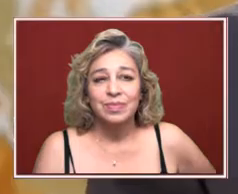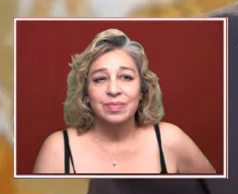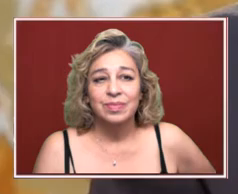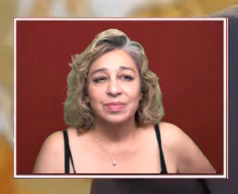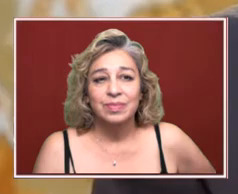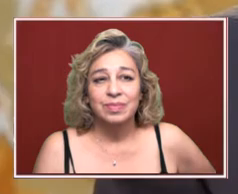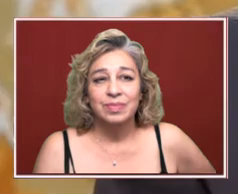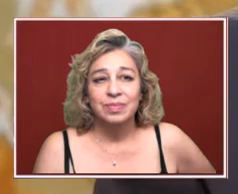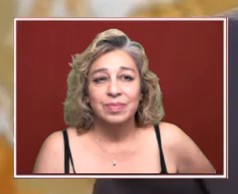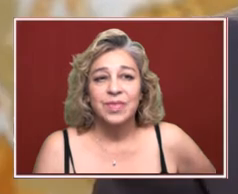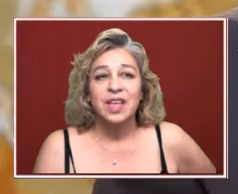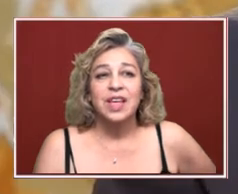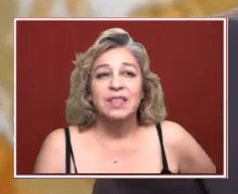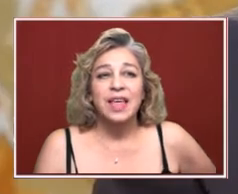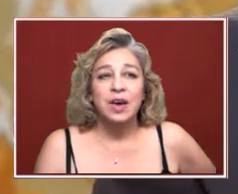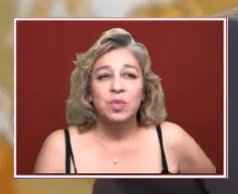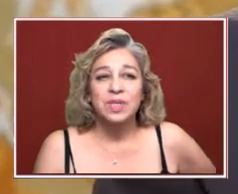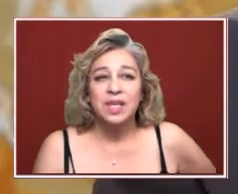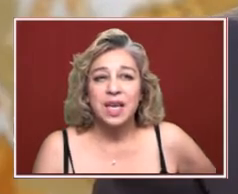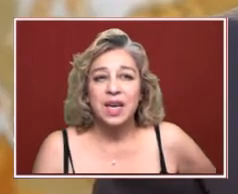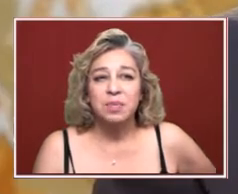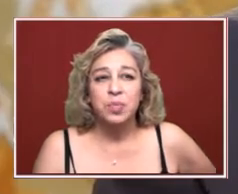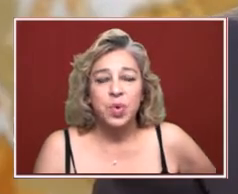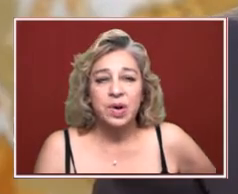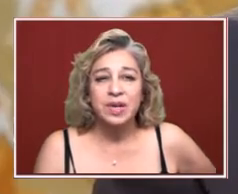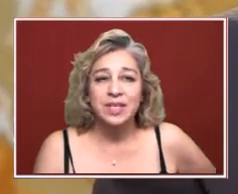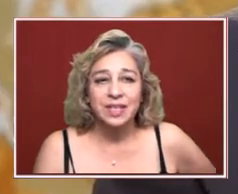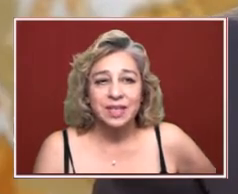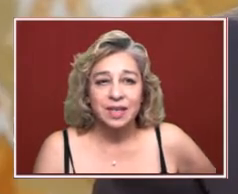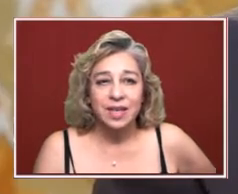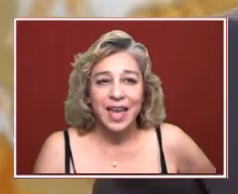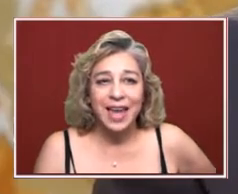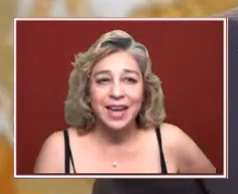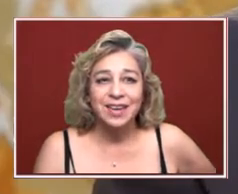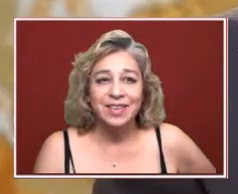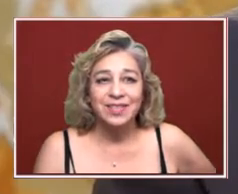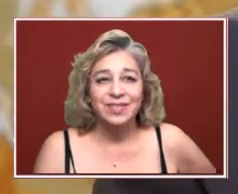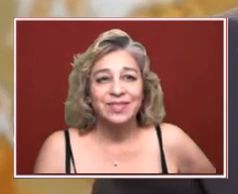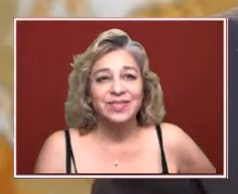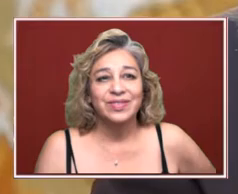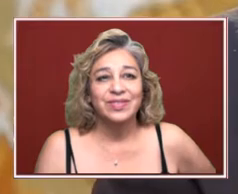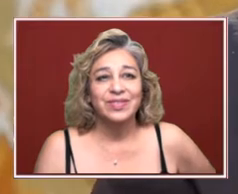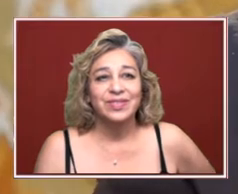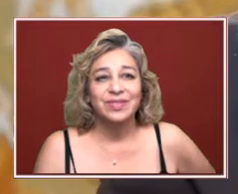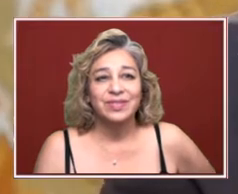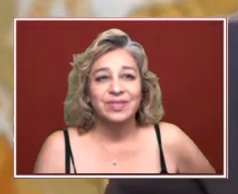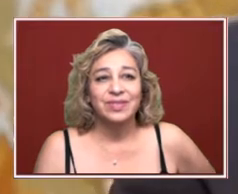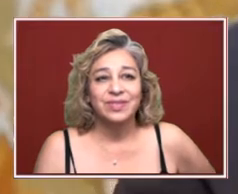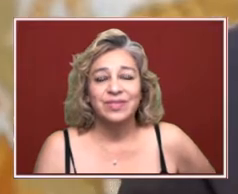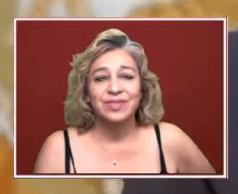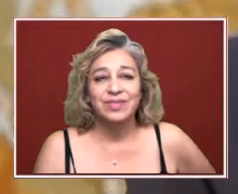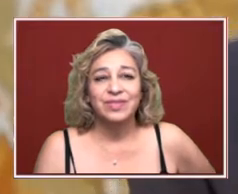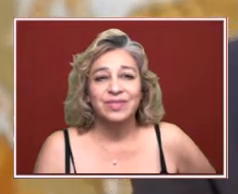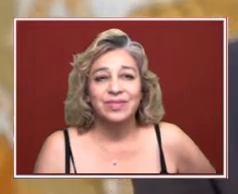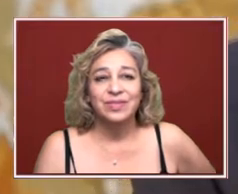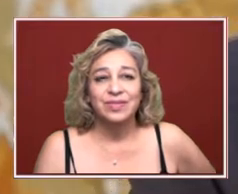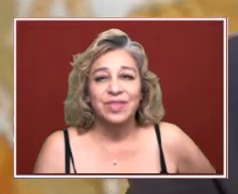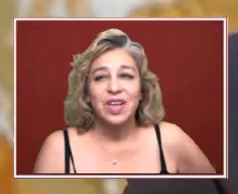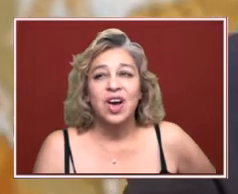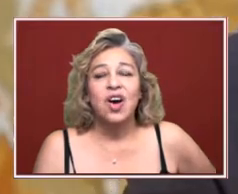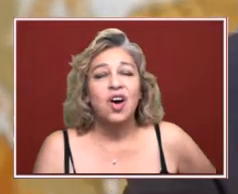logro importante. That was an important gain. Ayudaron todos los